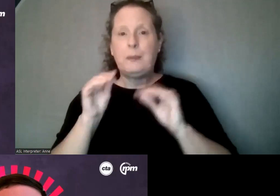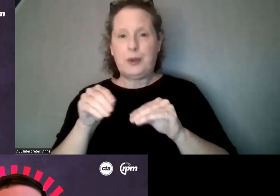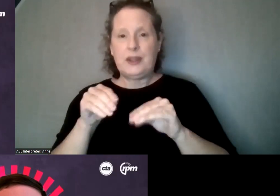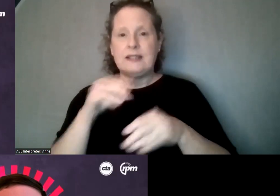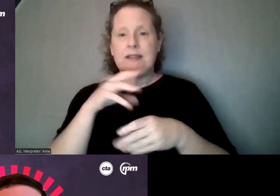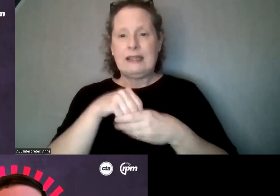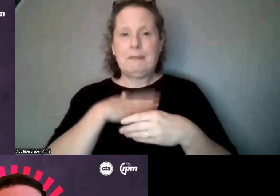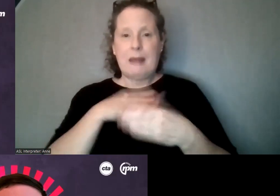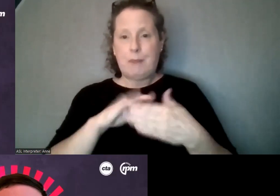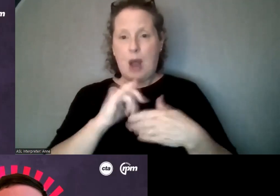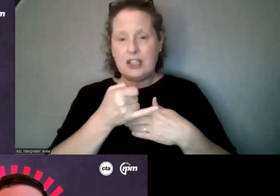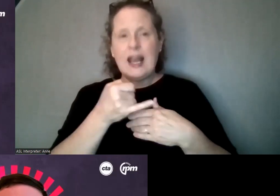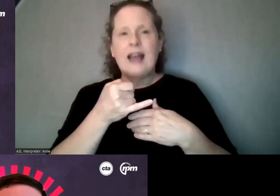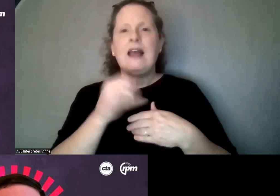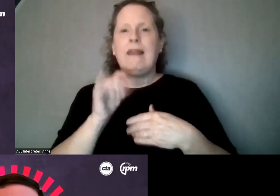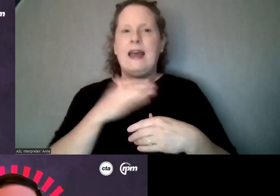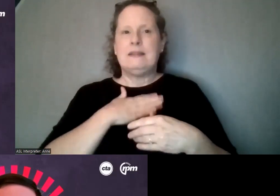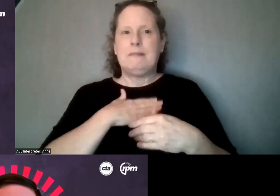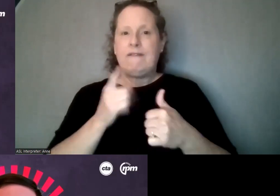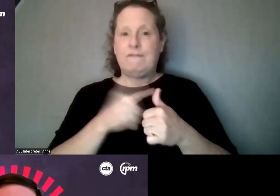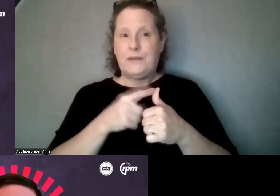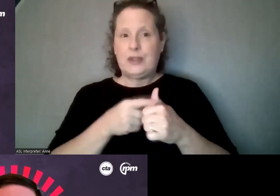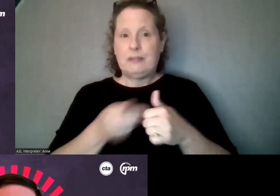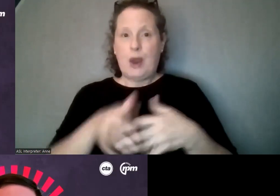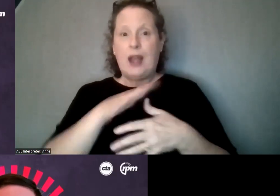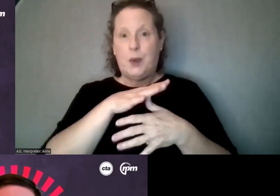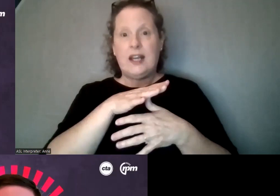really wanna, that's gonna be my first priority.